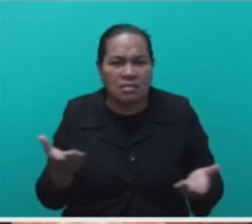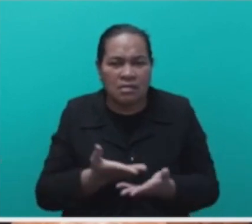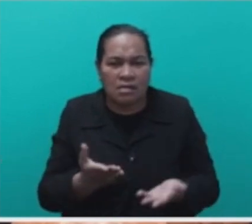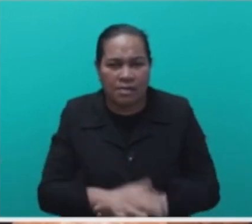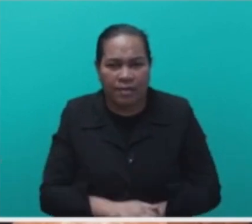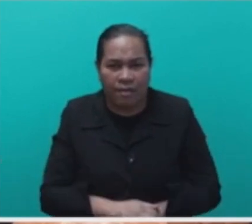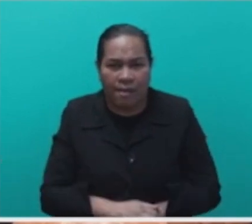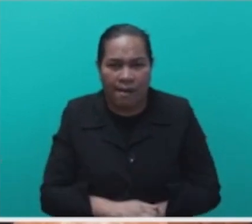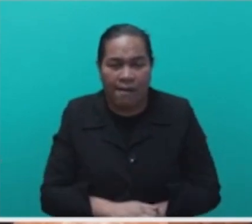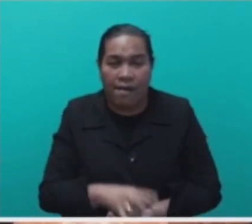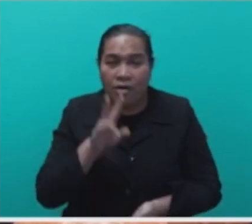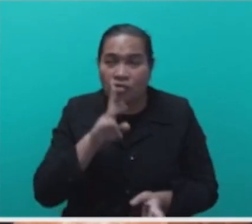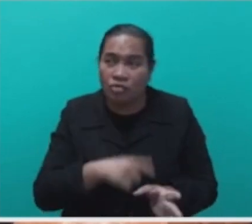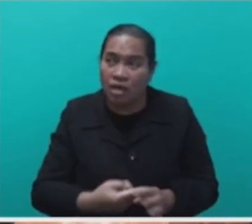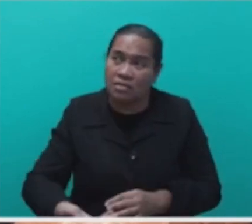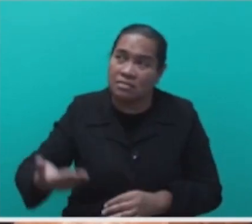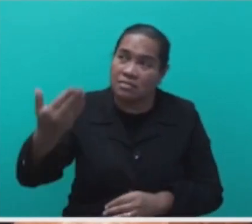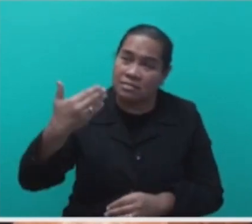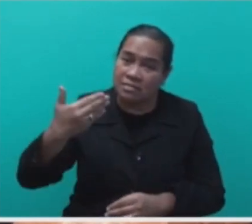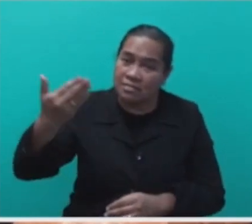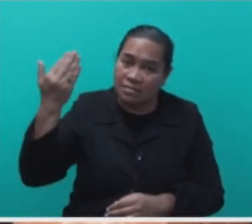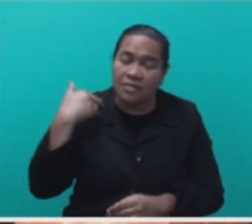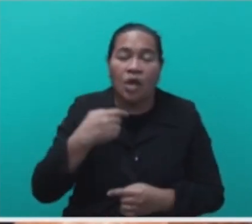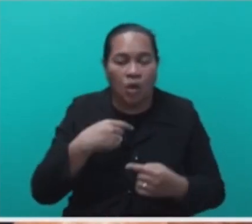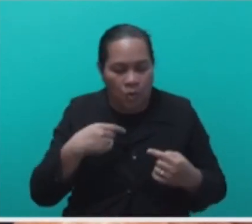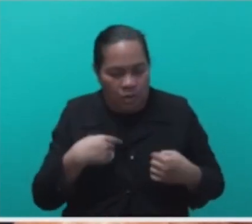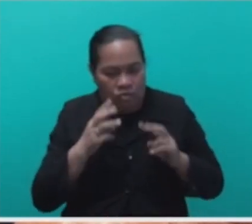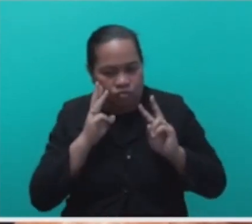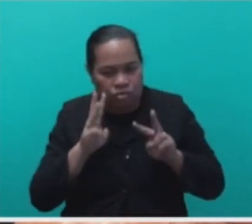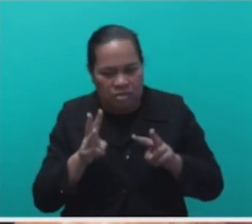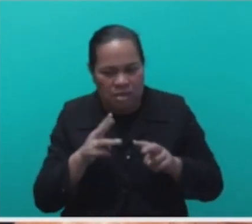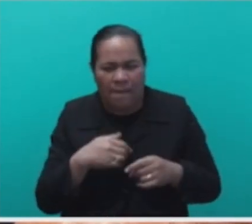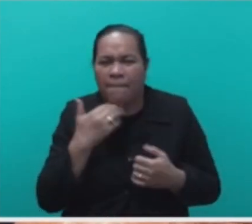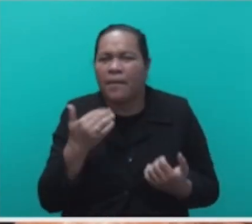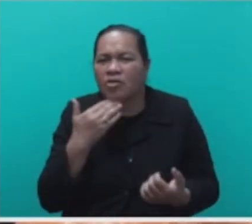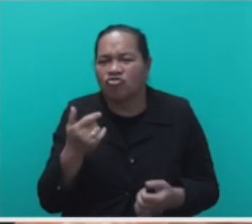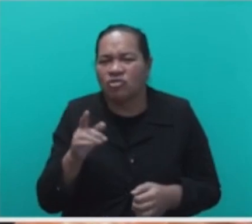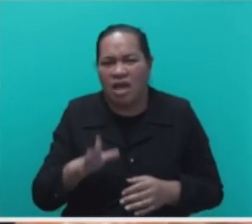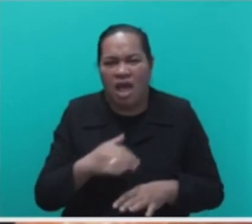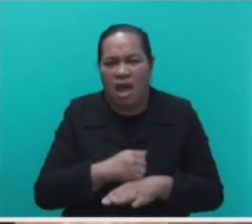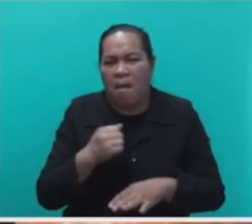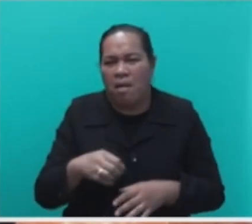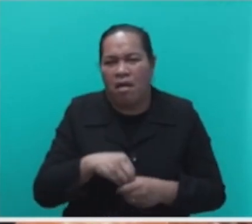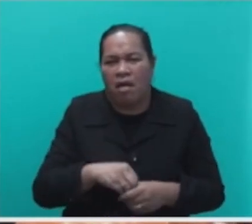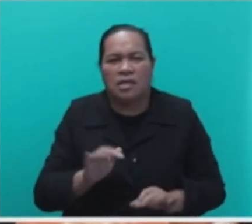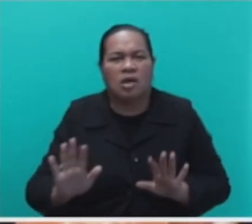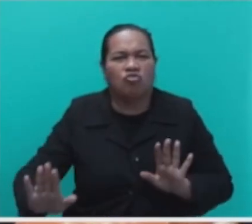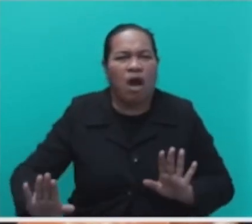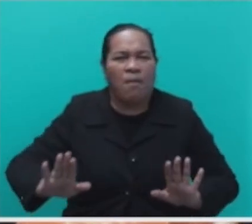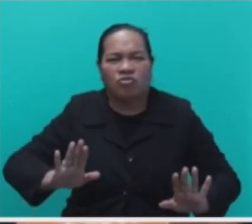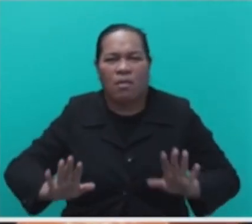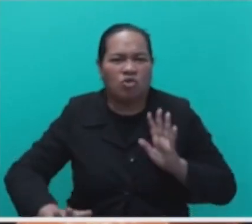For the past 2 years, we have witnessed drama after drama instead of action.